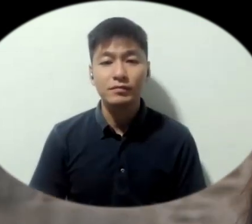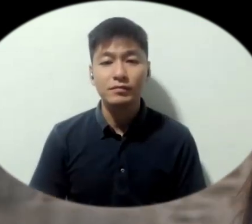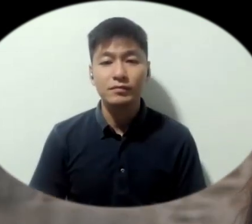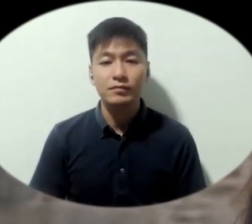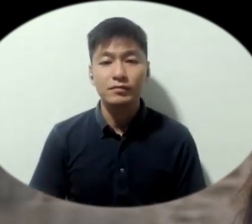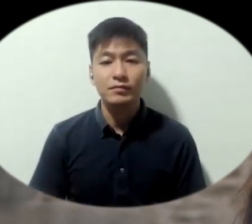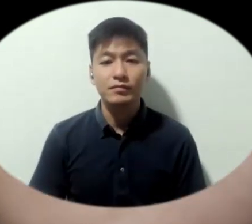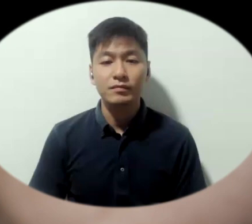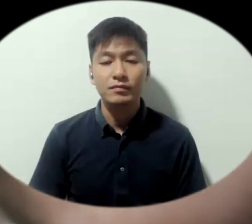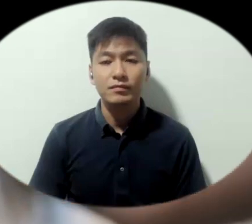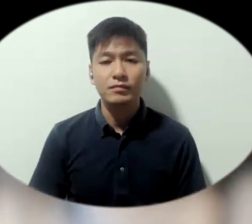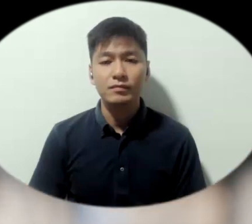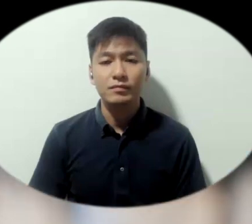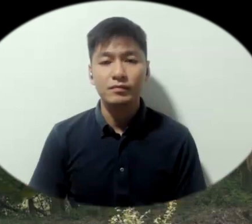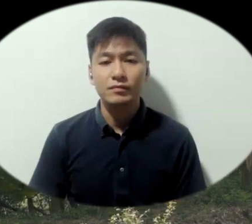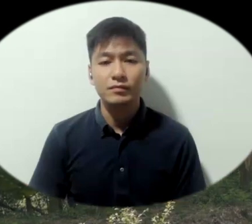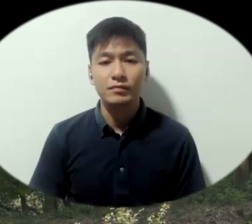put everything together.